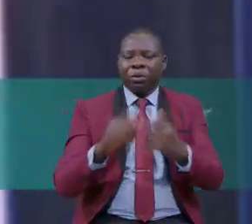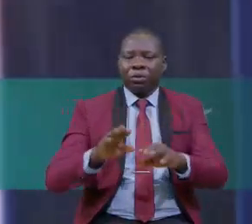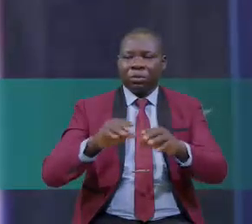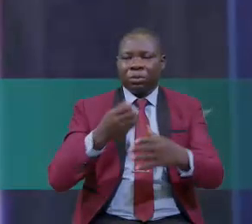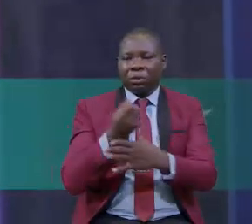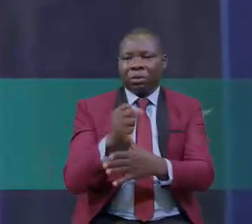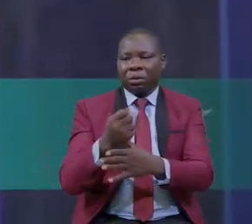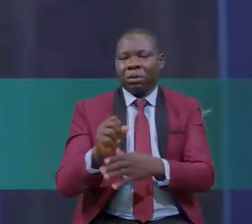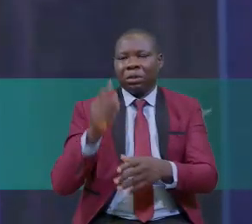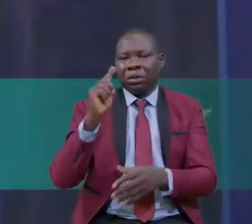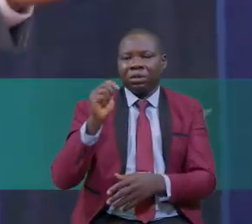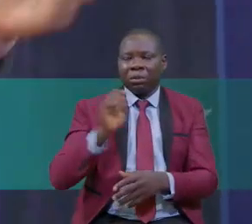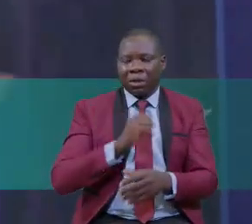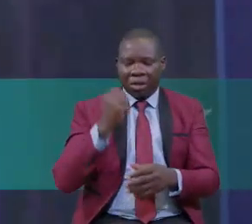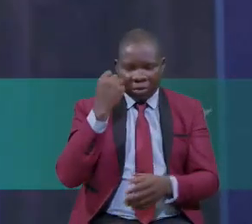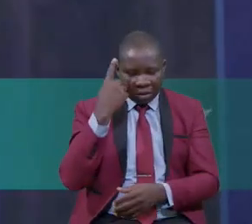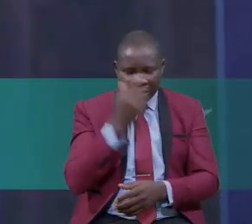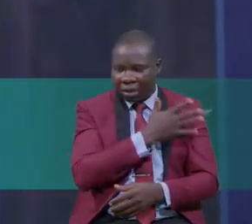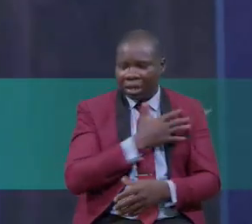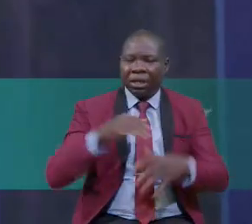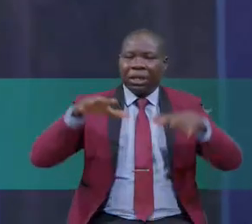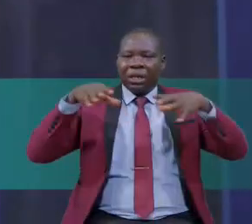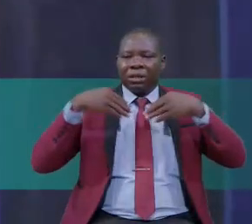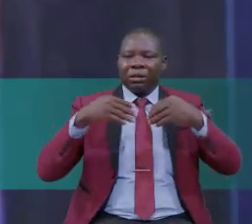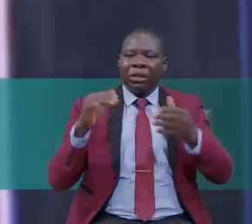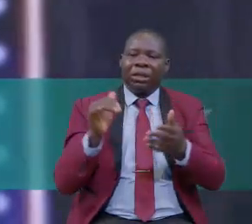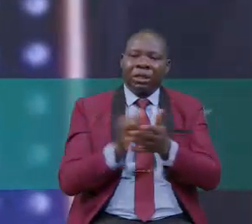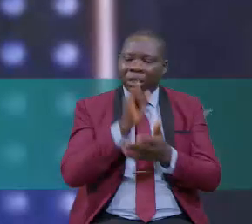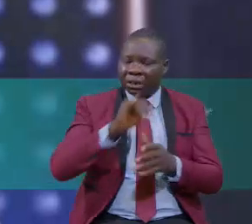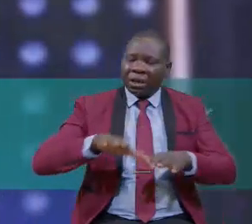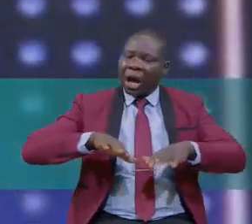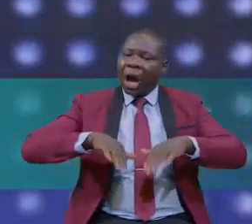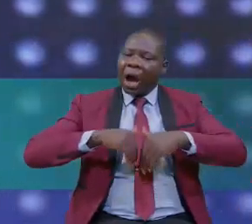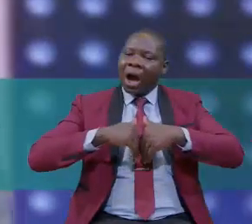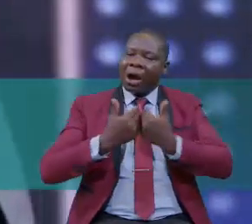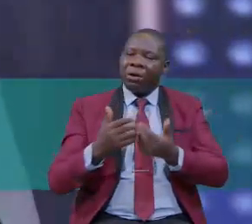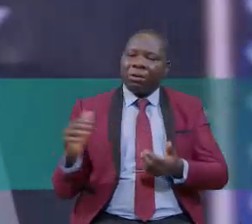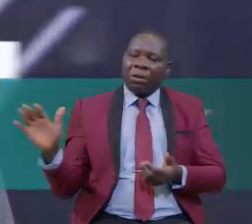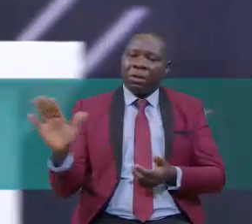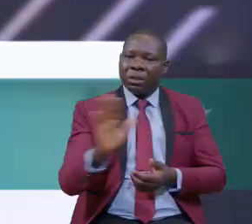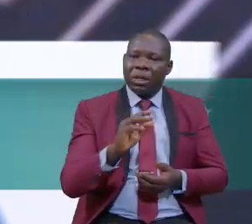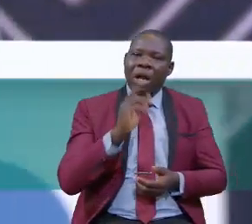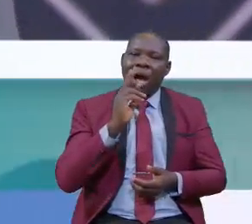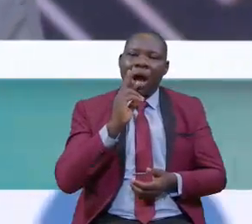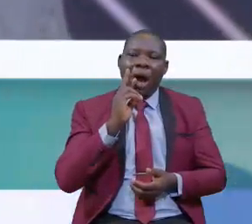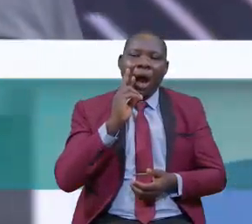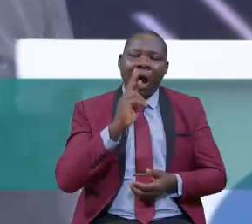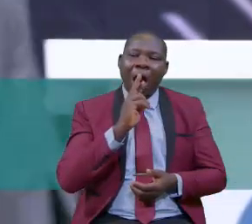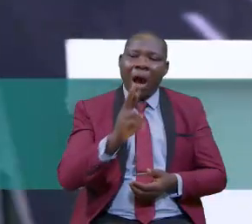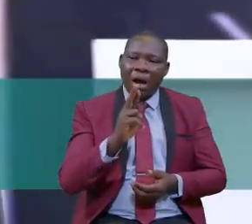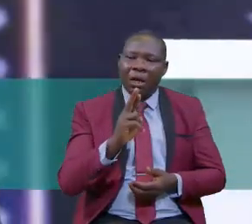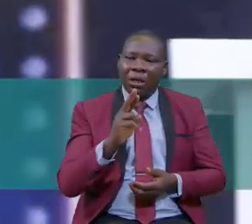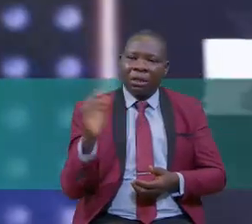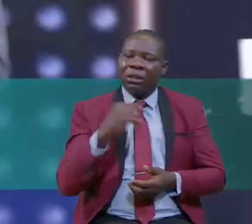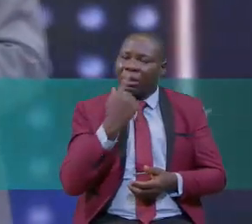I understand, and I accept. That's where they are. And they say, I came here today. And as